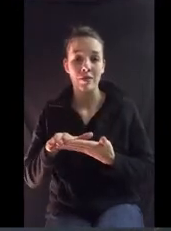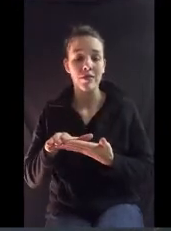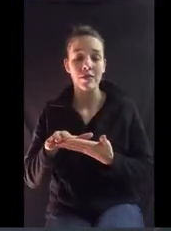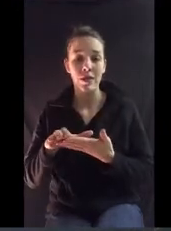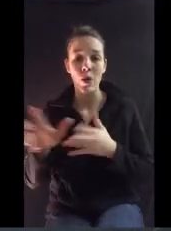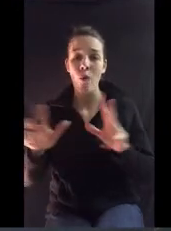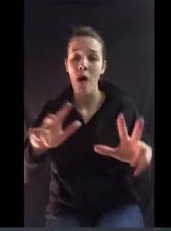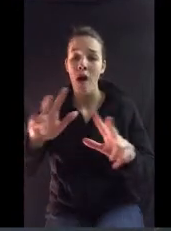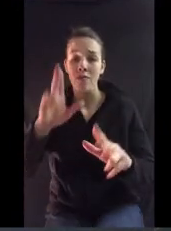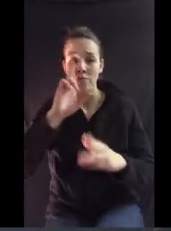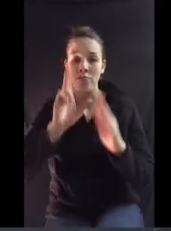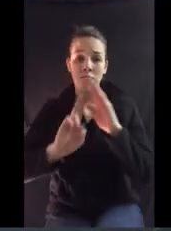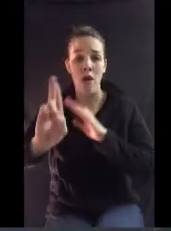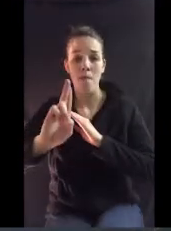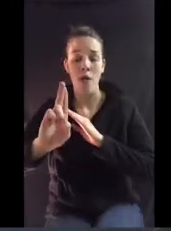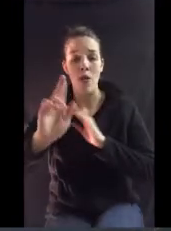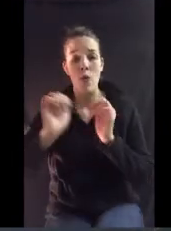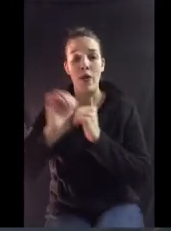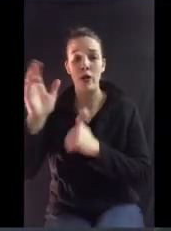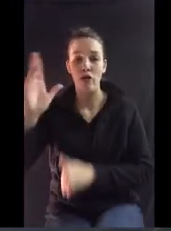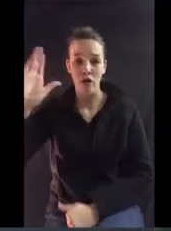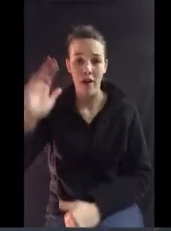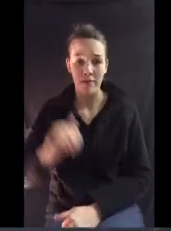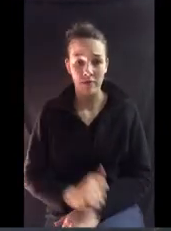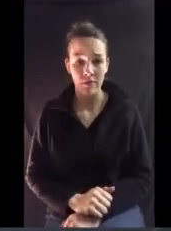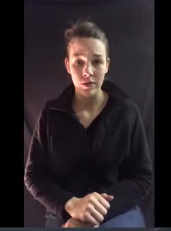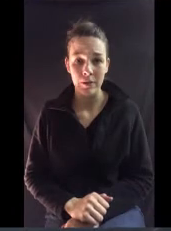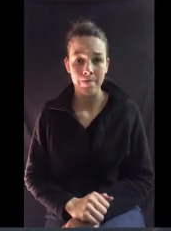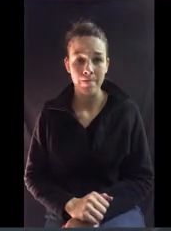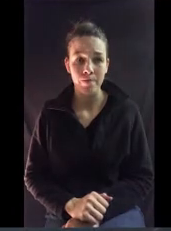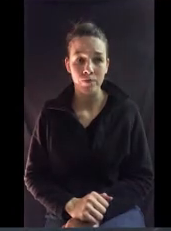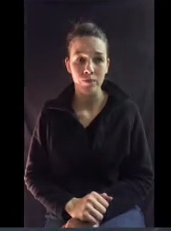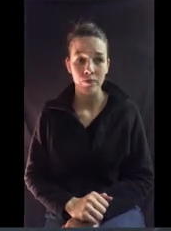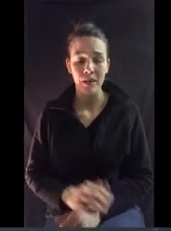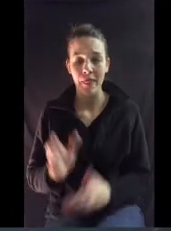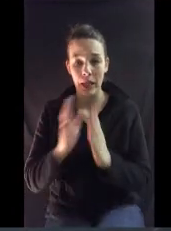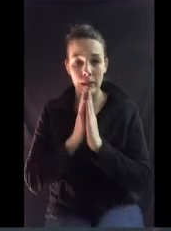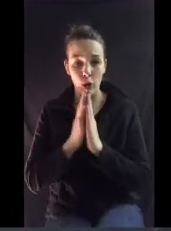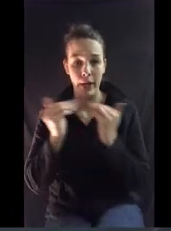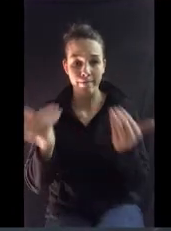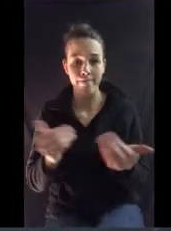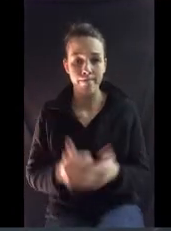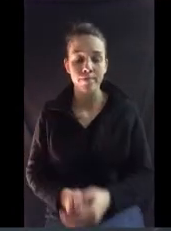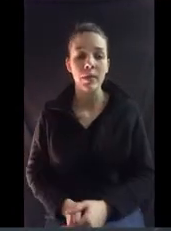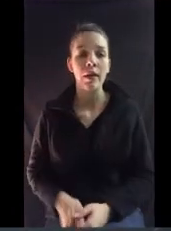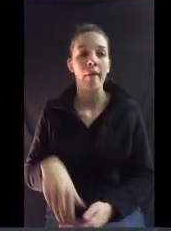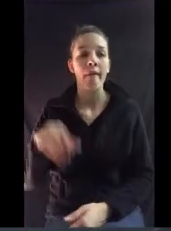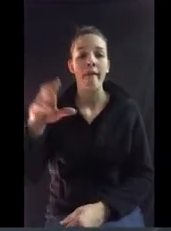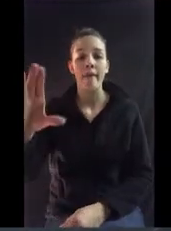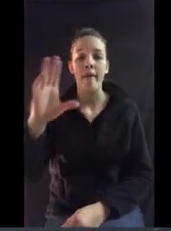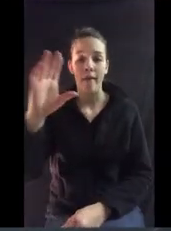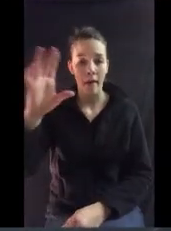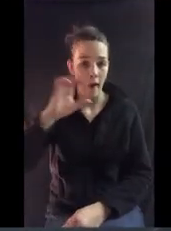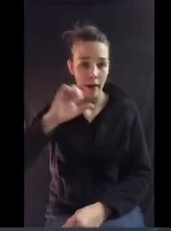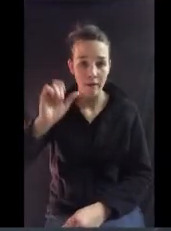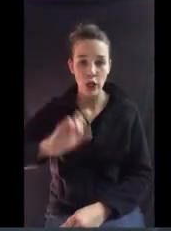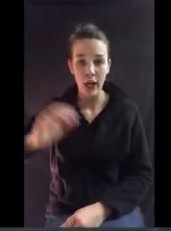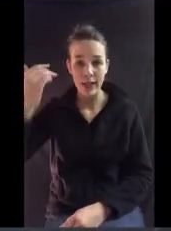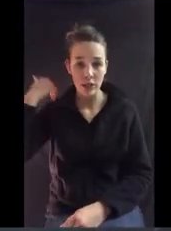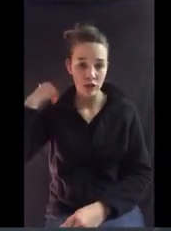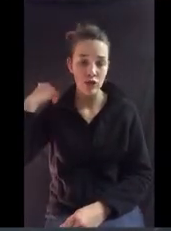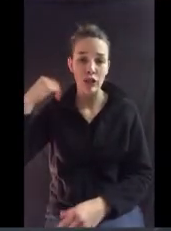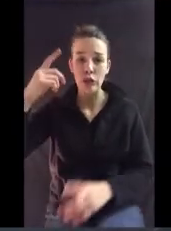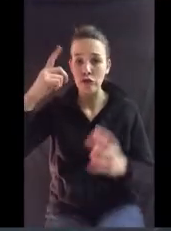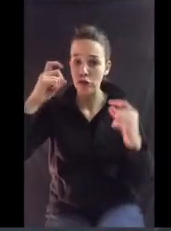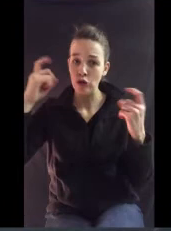to love kindness, and to walk humbly with your God. Let us pray. God